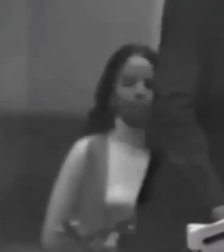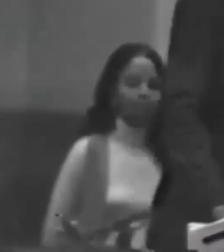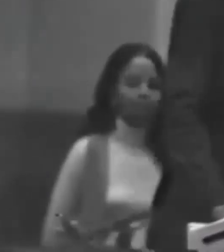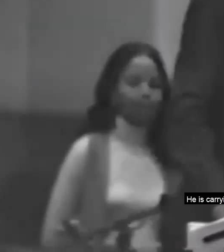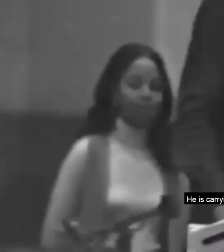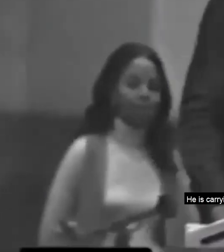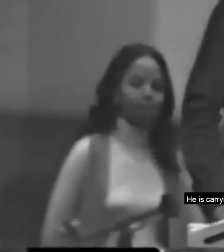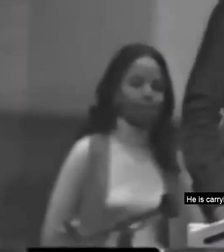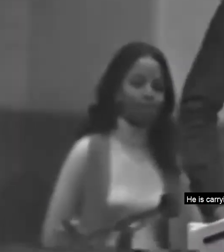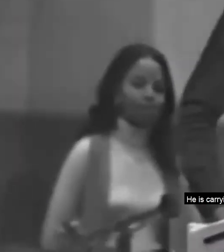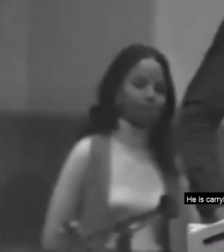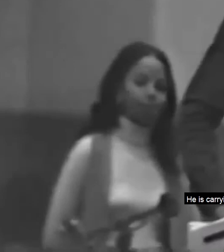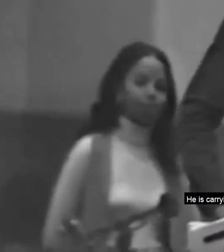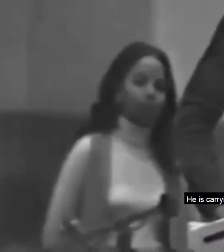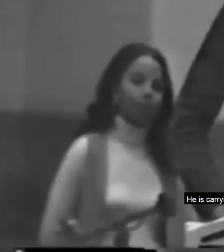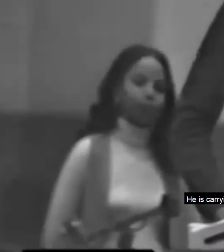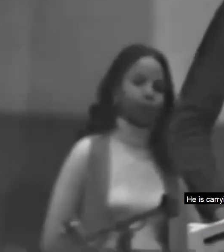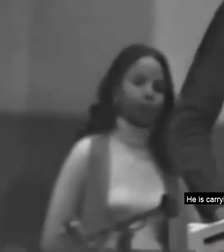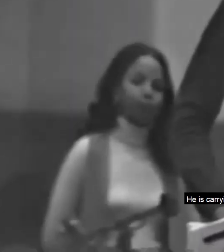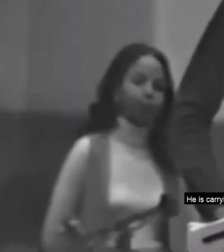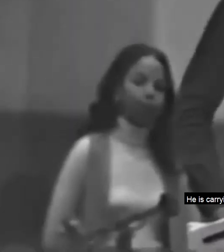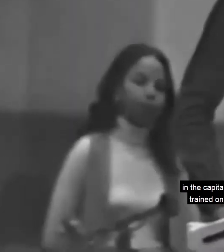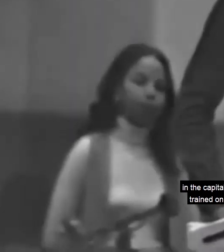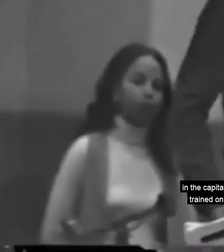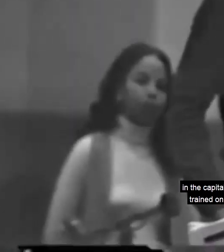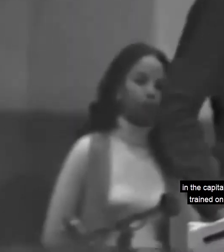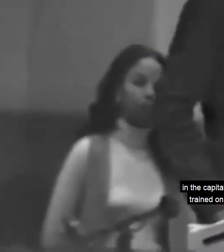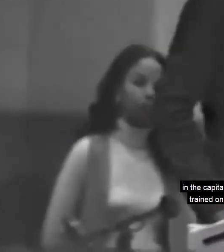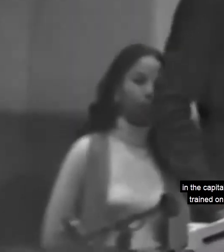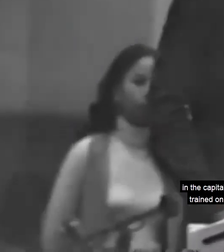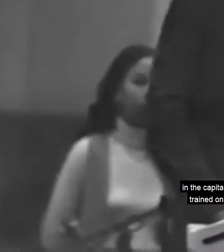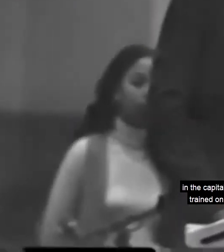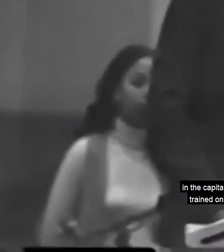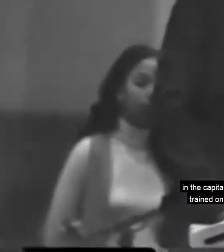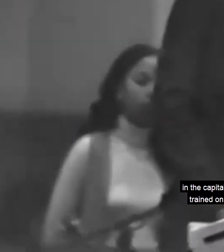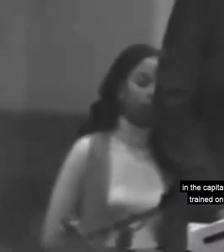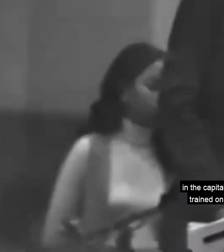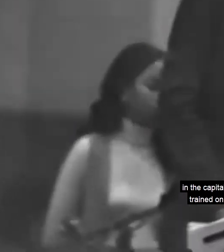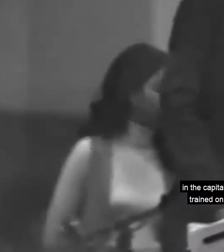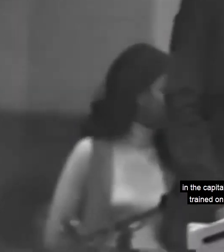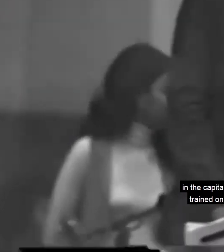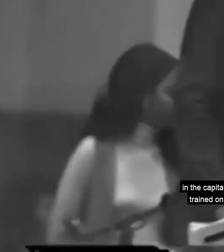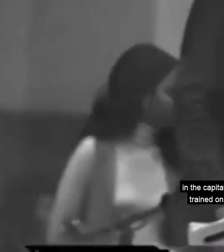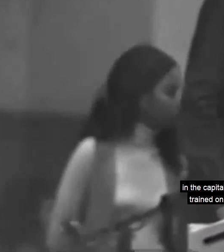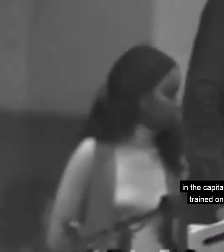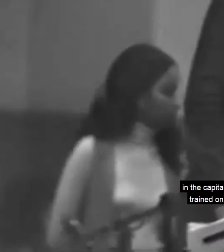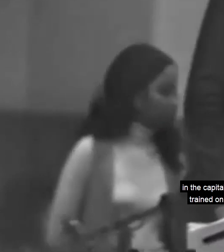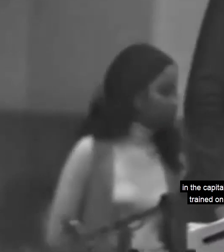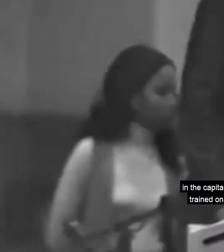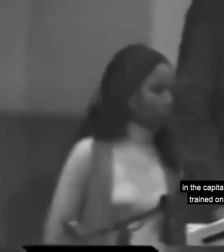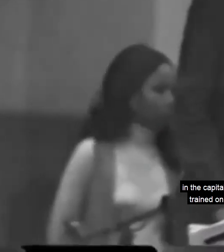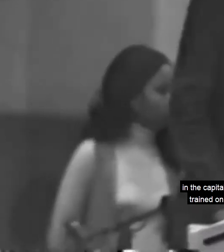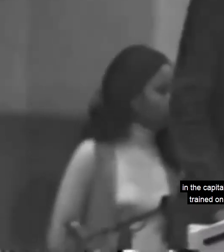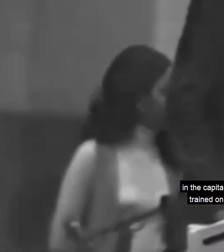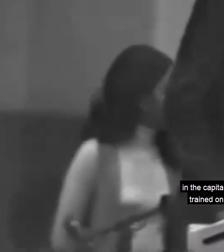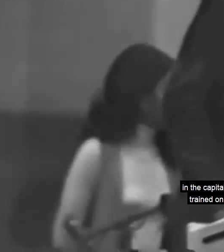He is carrying the banner for his overlords in the capitalist corporations whose eyes are trained on a single thing,